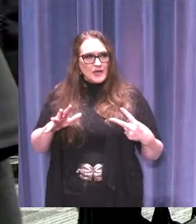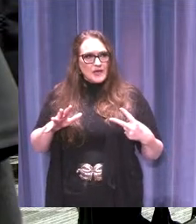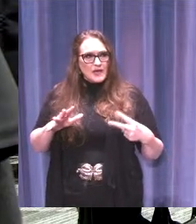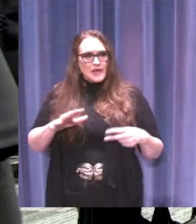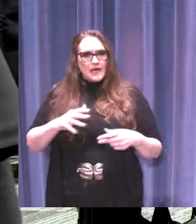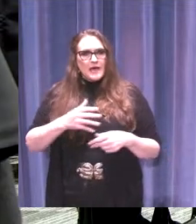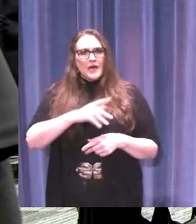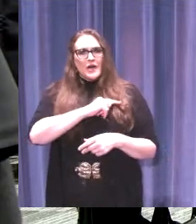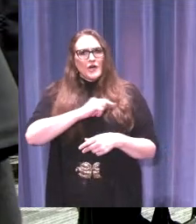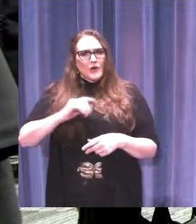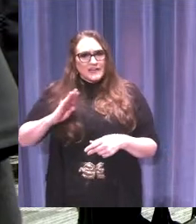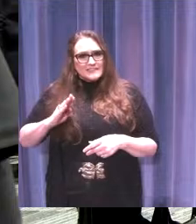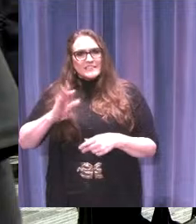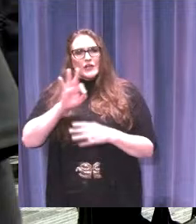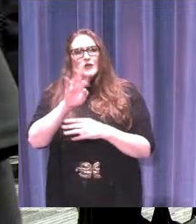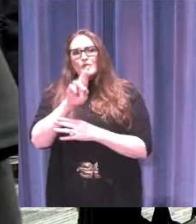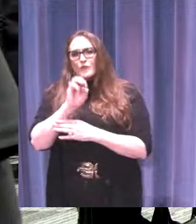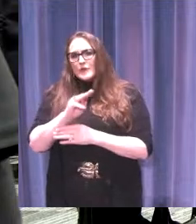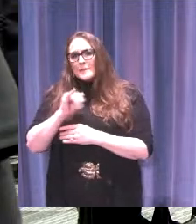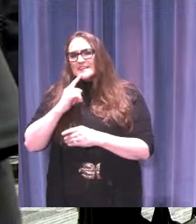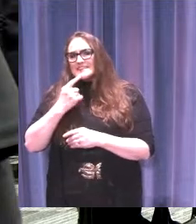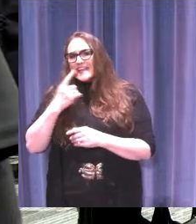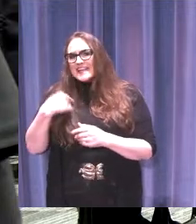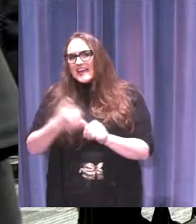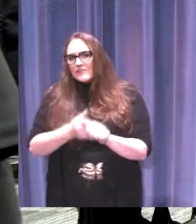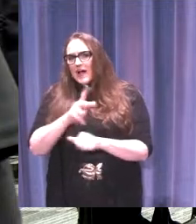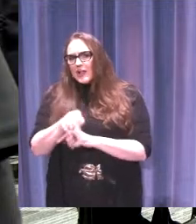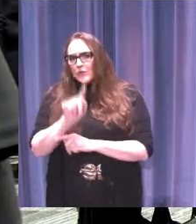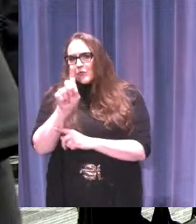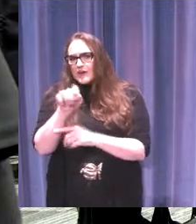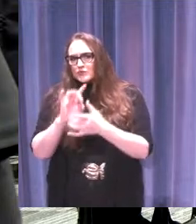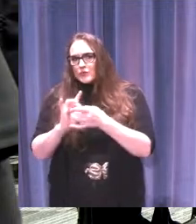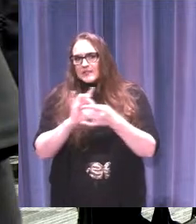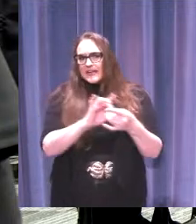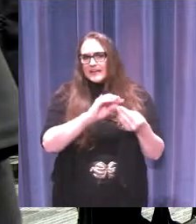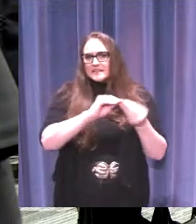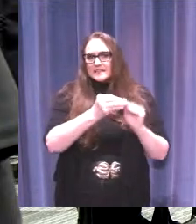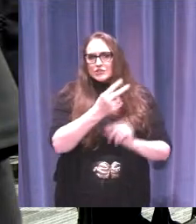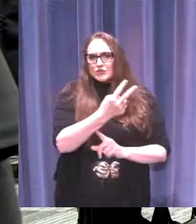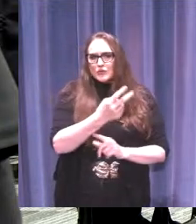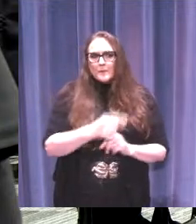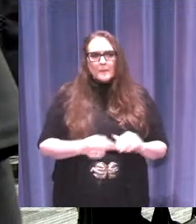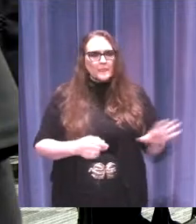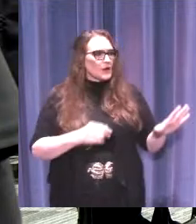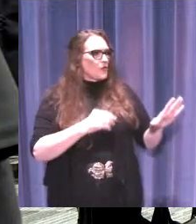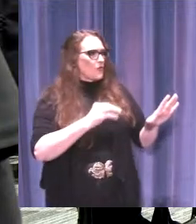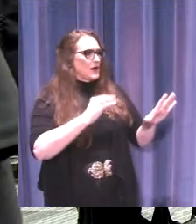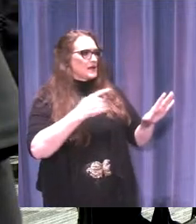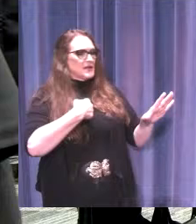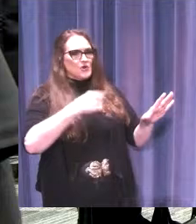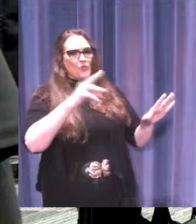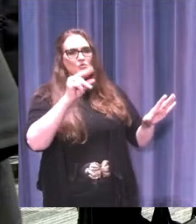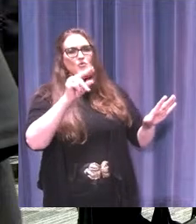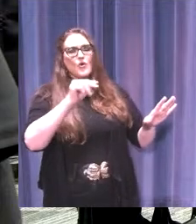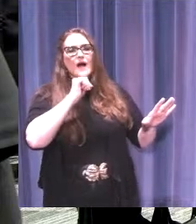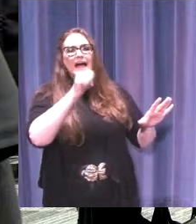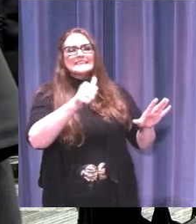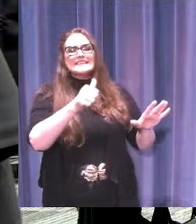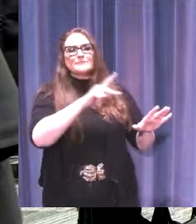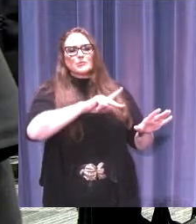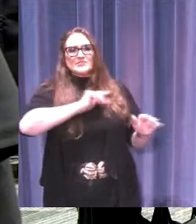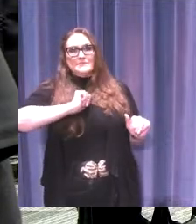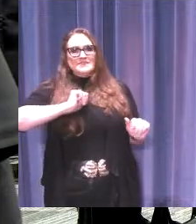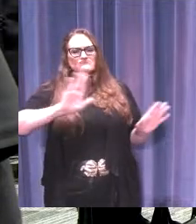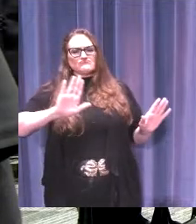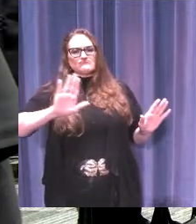Freeman indicated he had a follow-up question that was related to question 2. Well, I did not personally. I was asking everybody okay. else. All right.